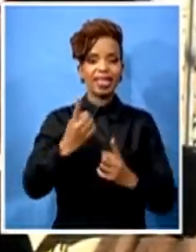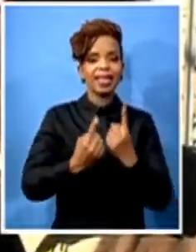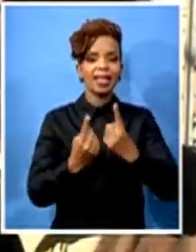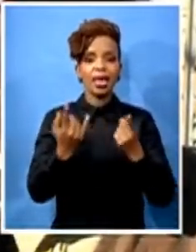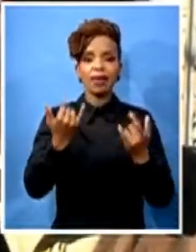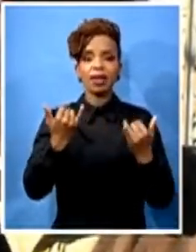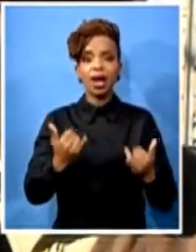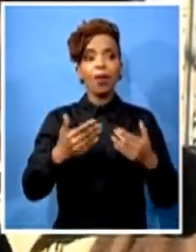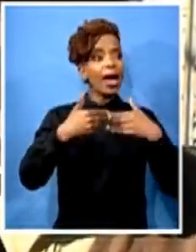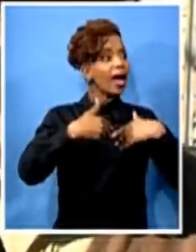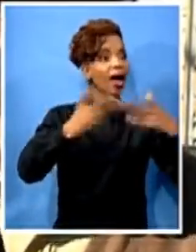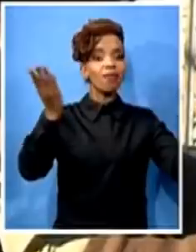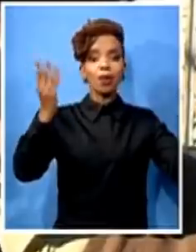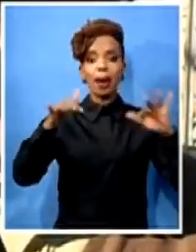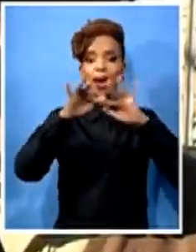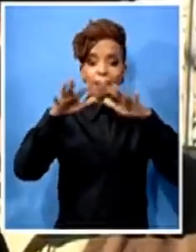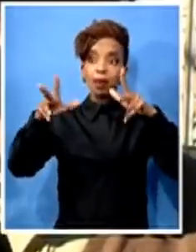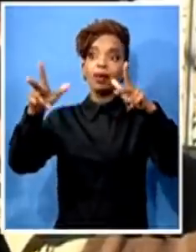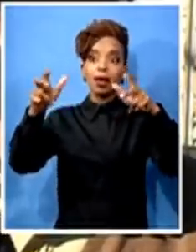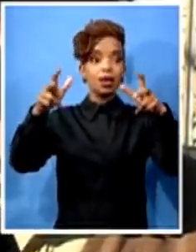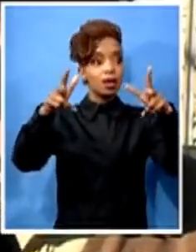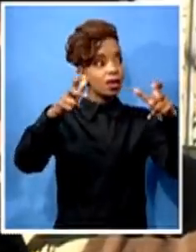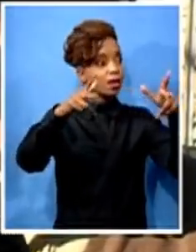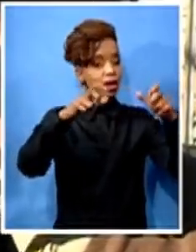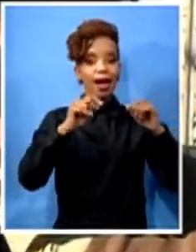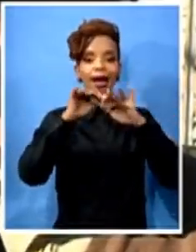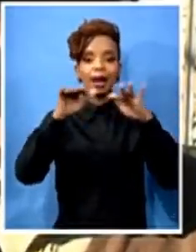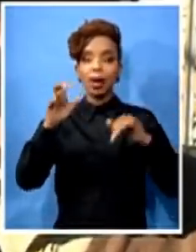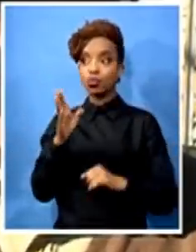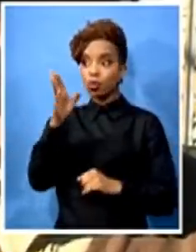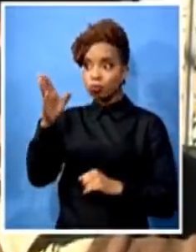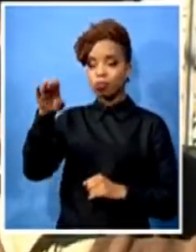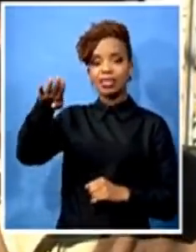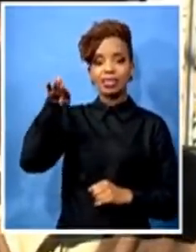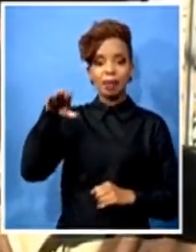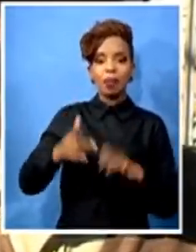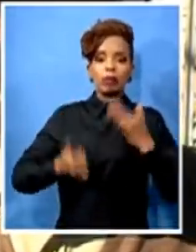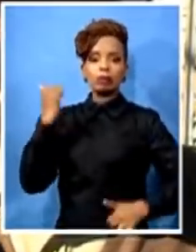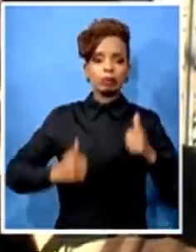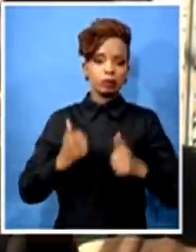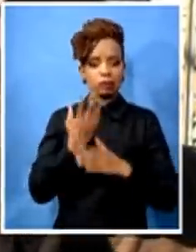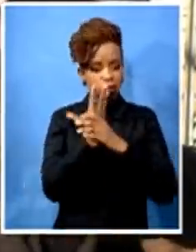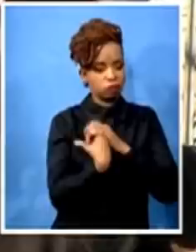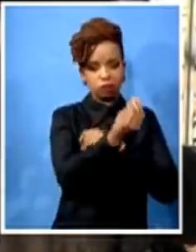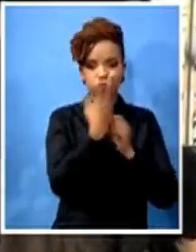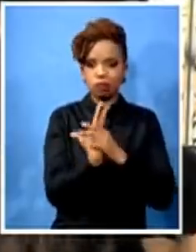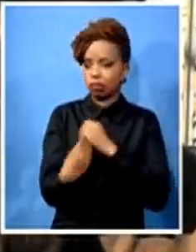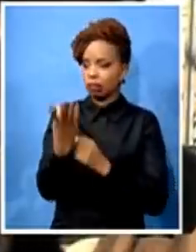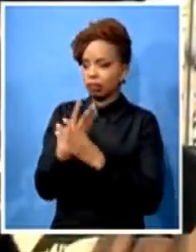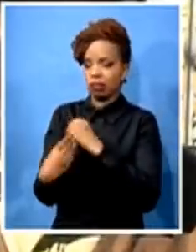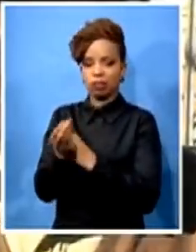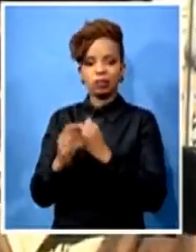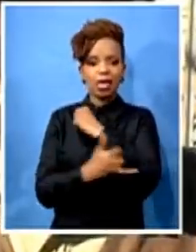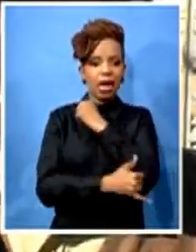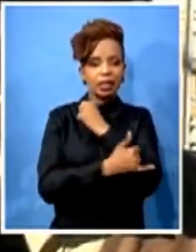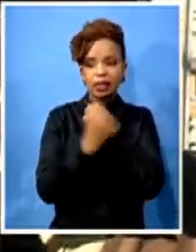the citizens of the country, they are running away to the neighboring countries looking for jobs. It is clear that about 800%